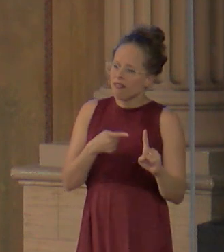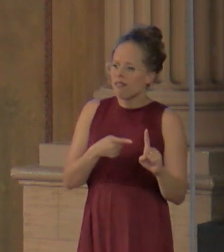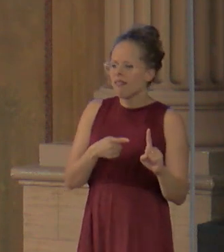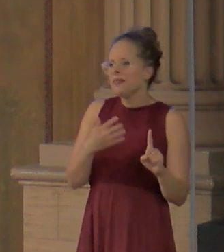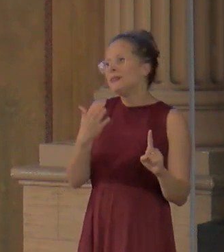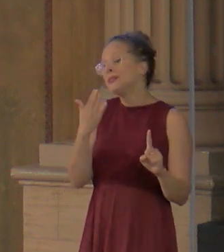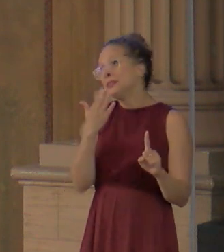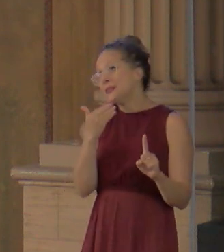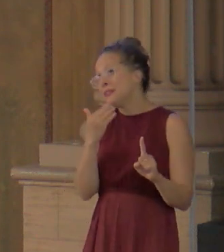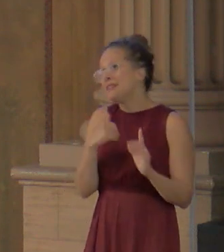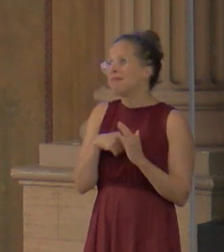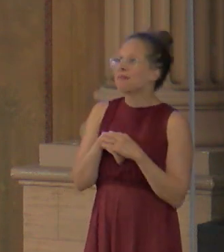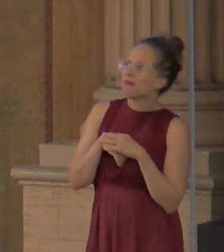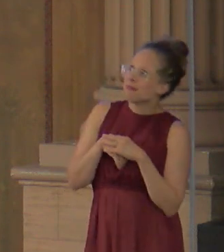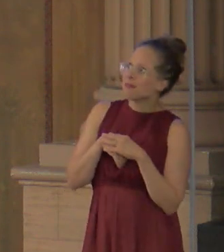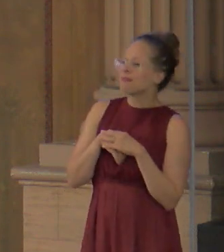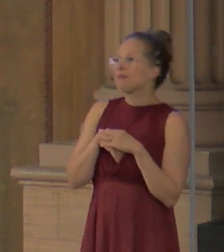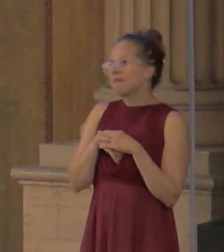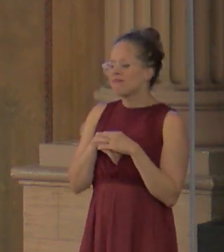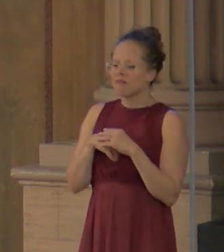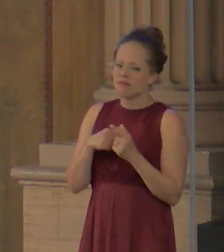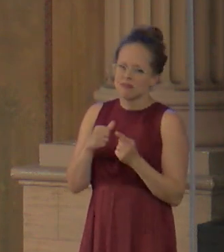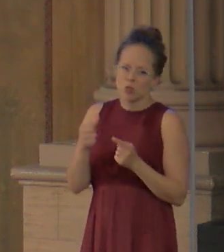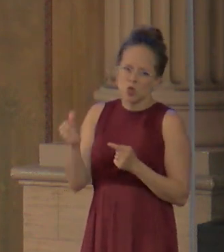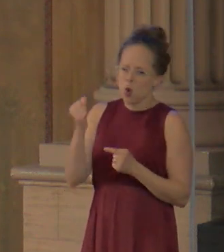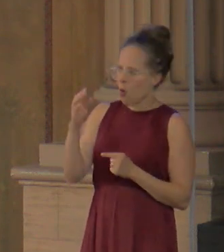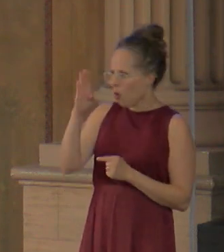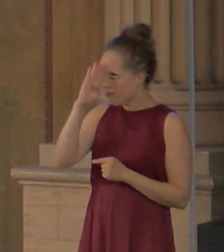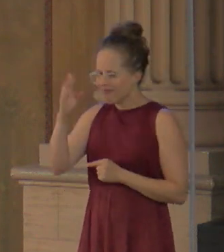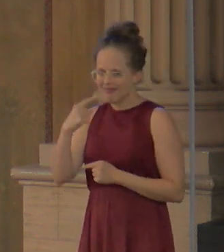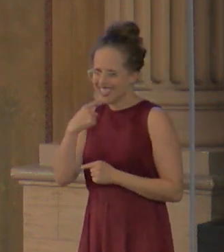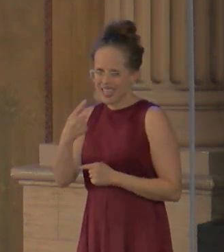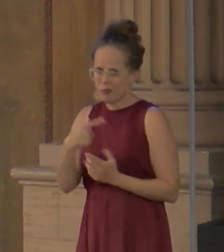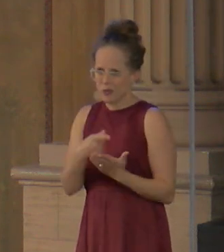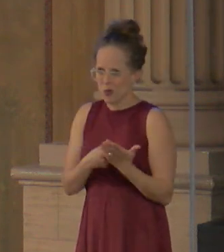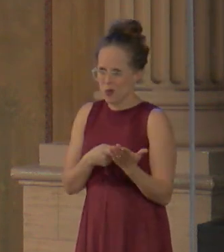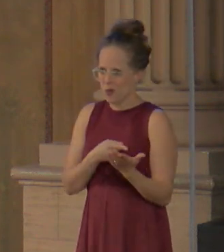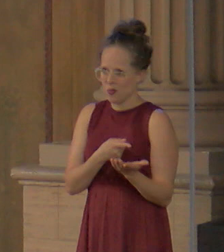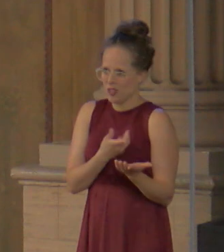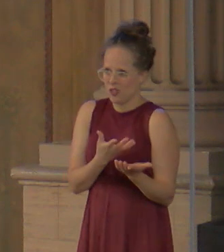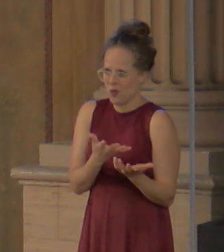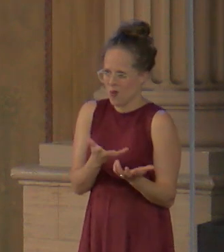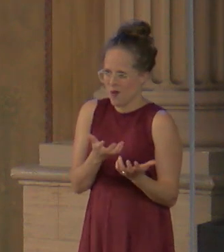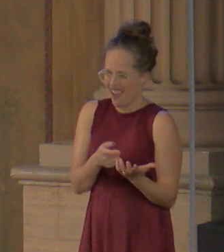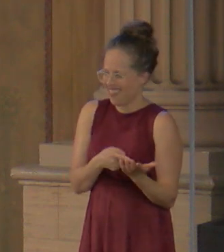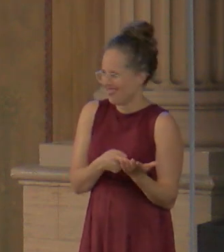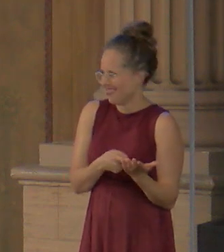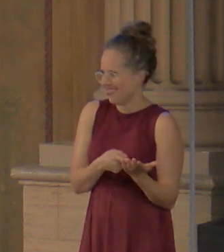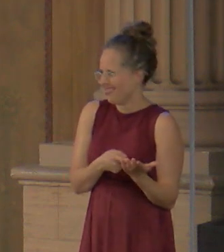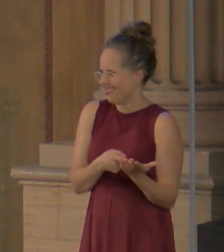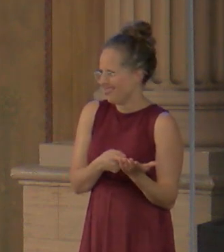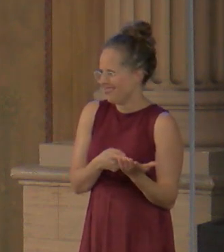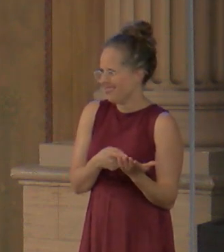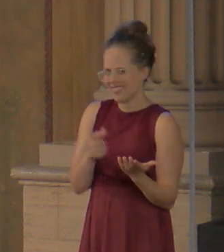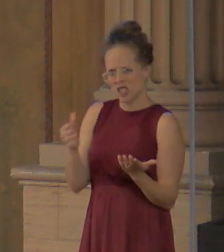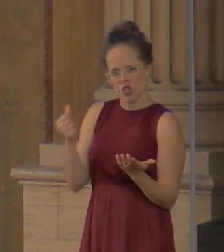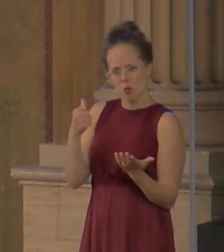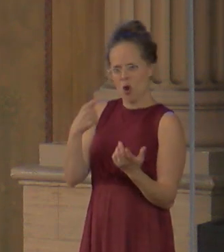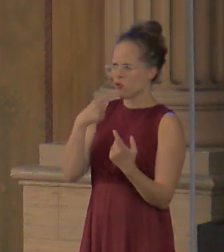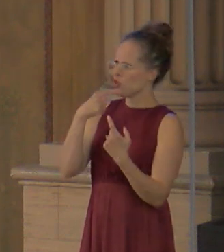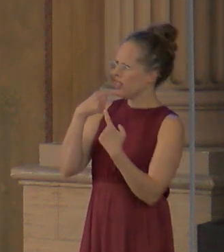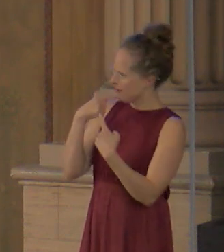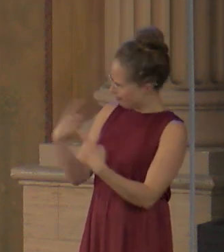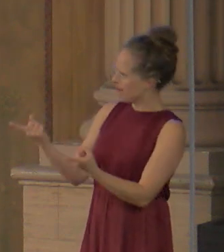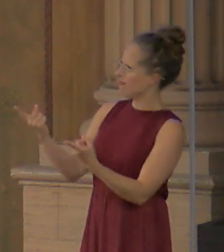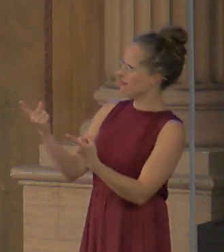too sweet to say what she wants. She's too sweet sometimes to just declare what